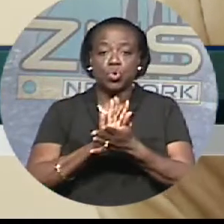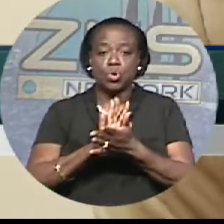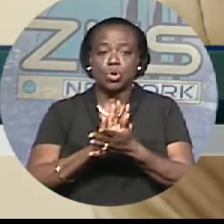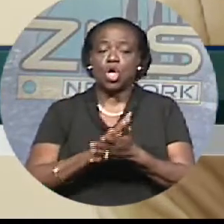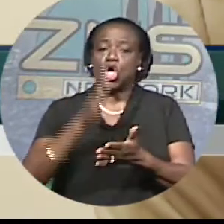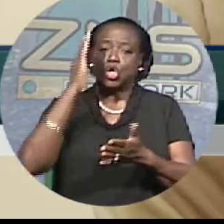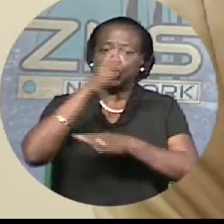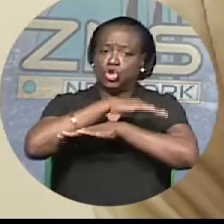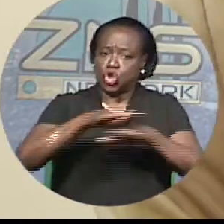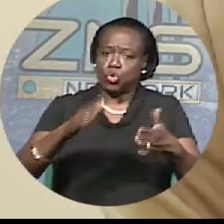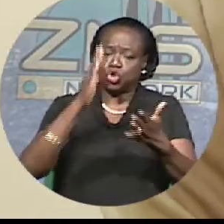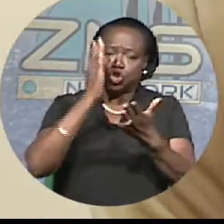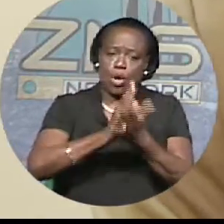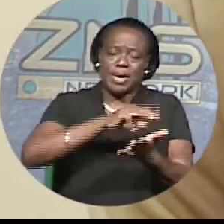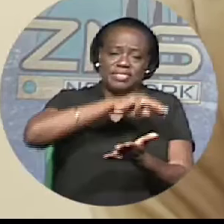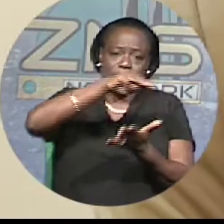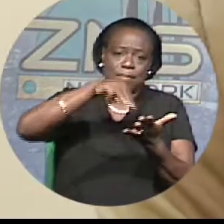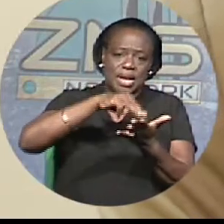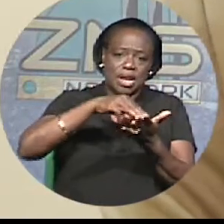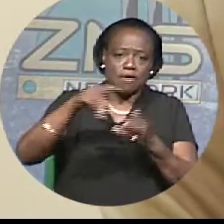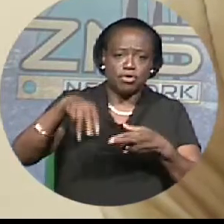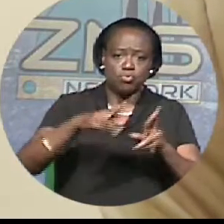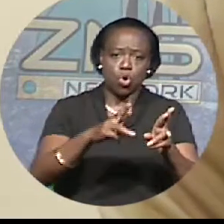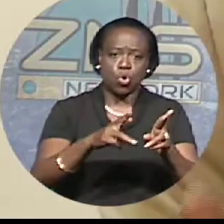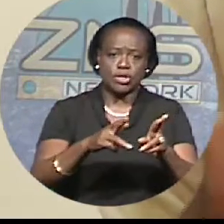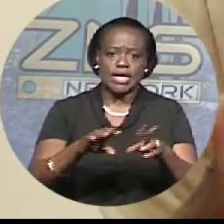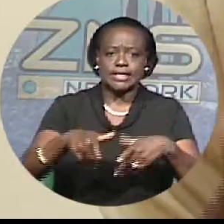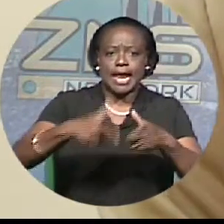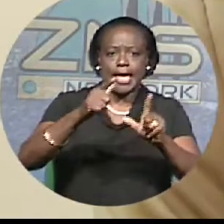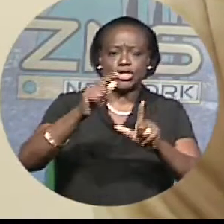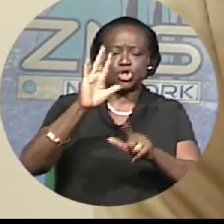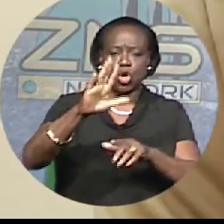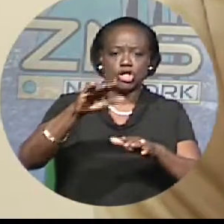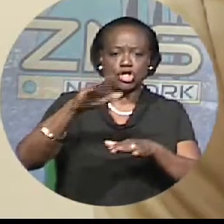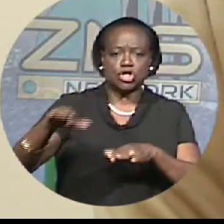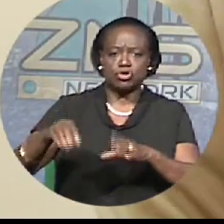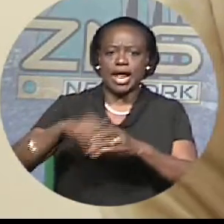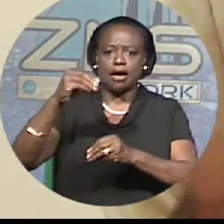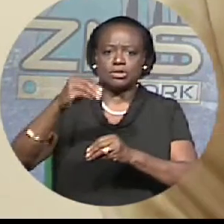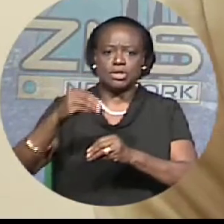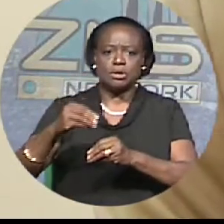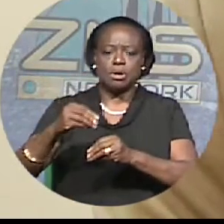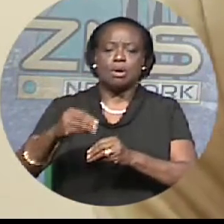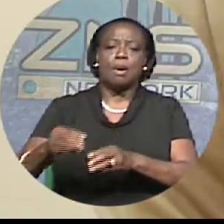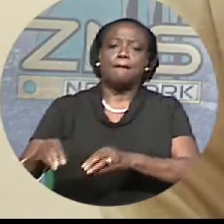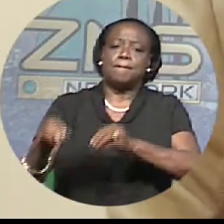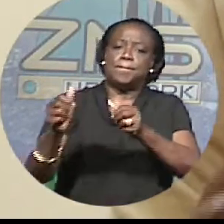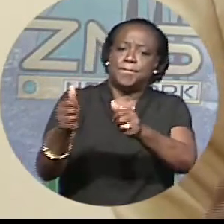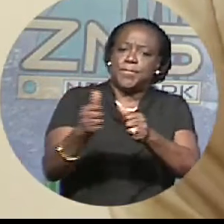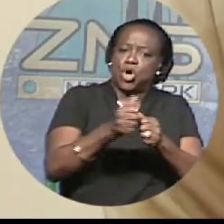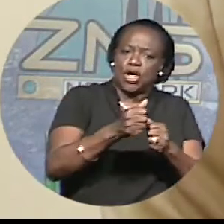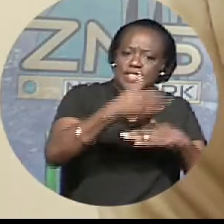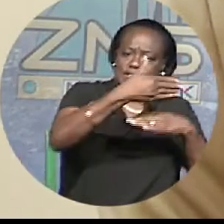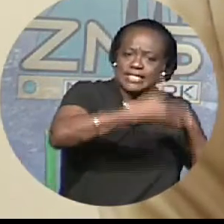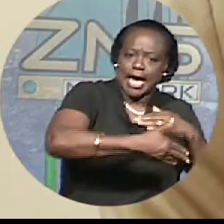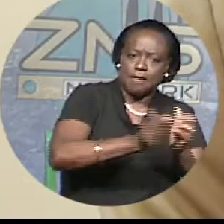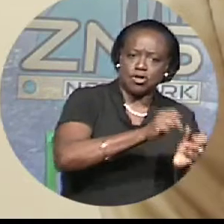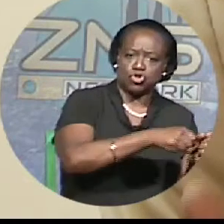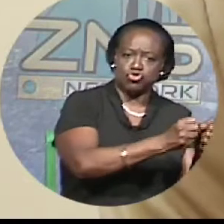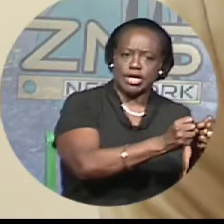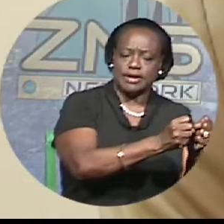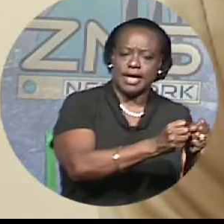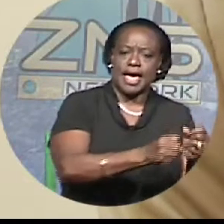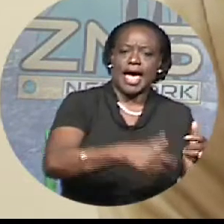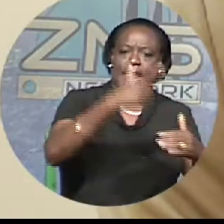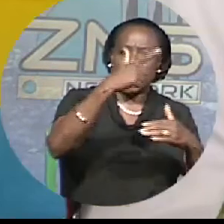in the middle of the thoroughfare to disembark your children. Pull to the side, disembark your children. By stopping in the road, you put